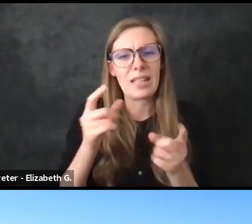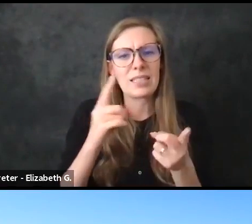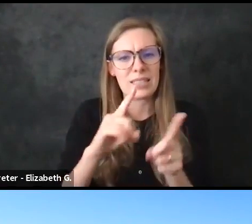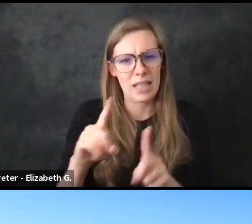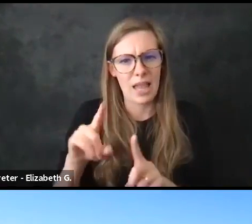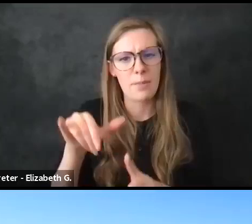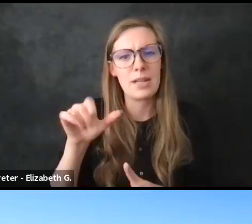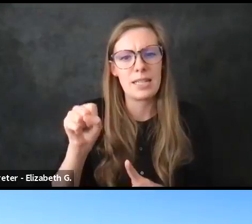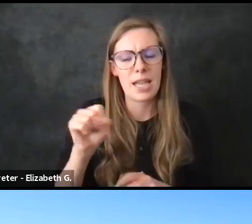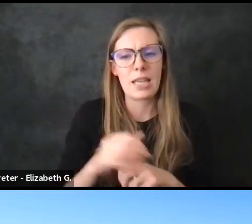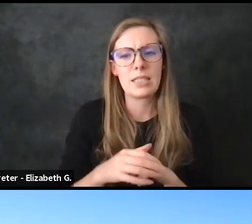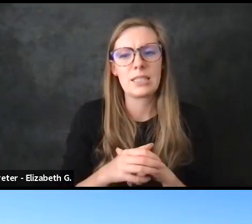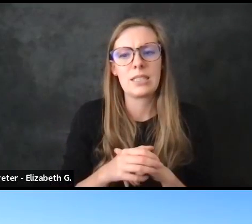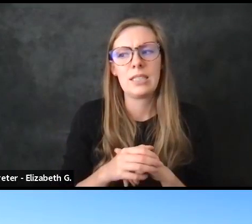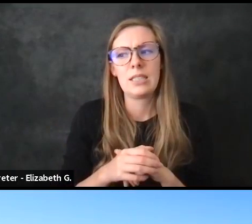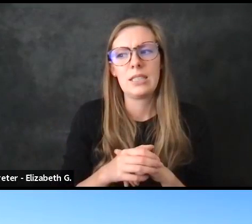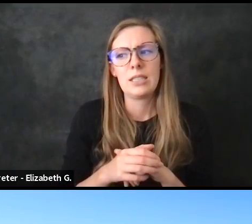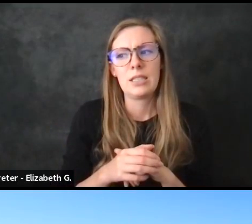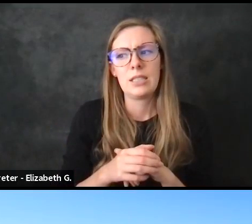said, that